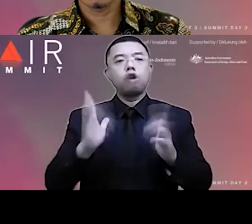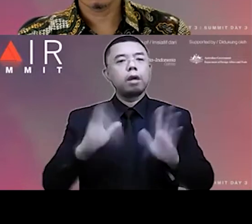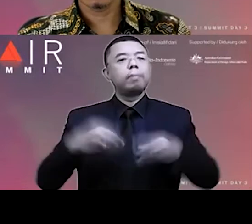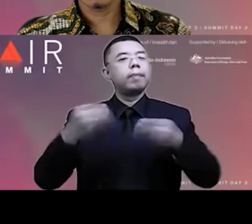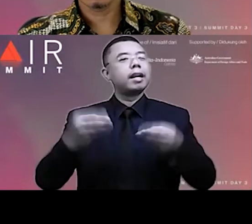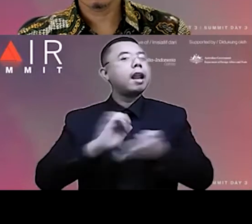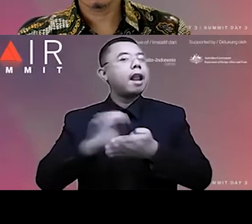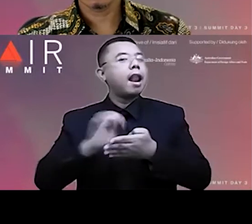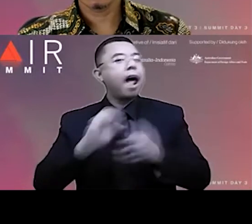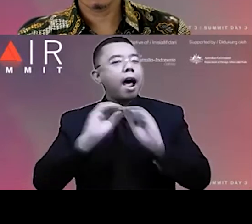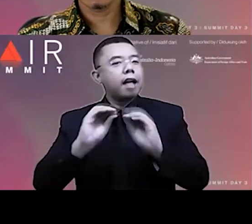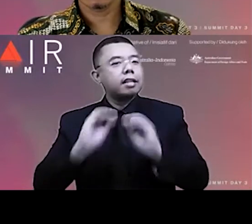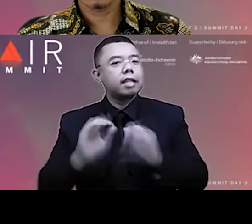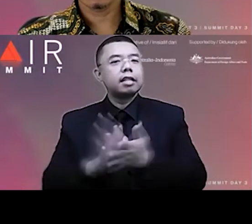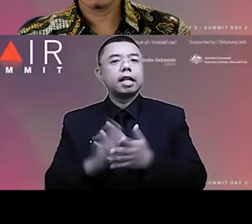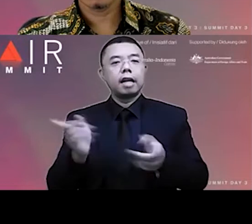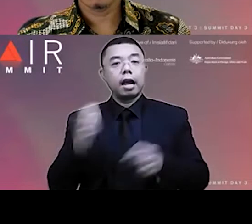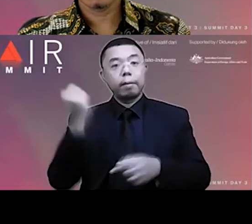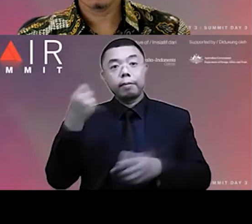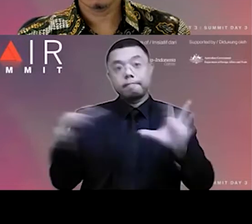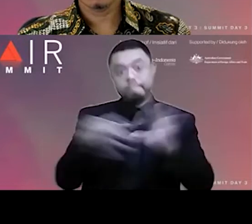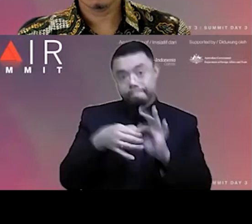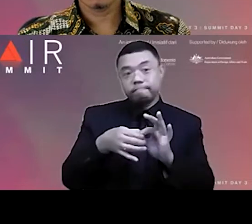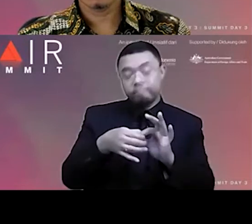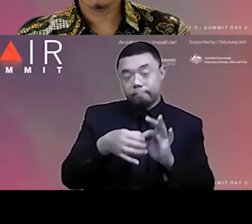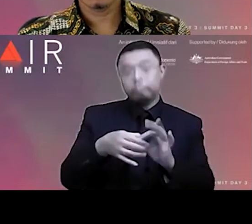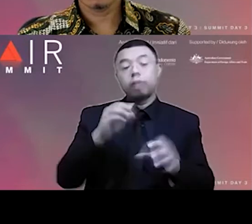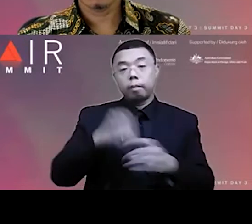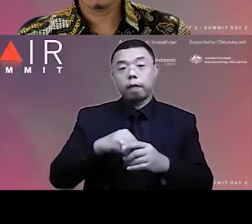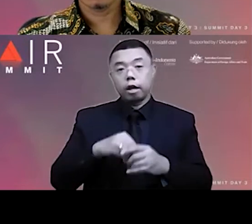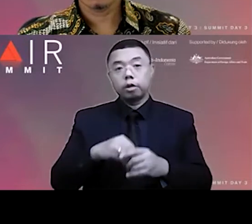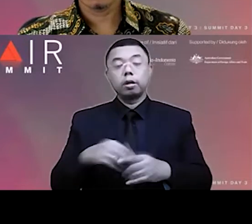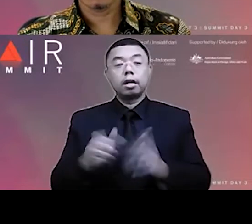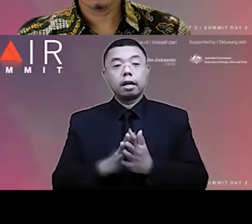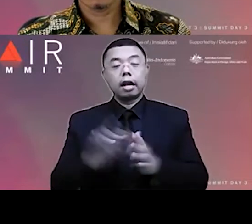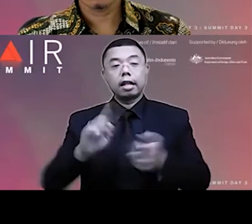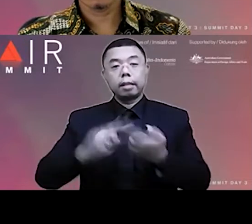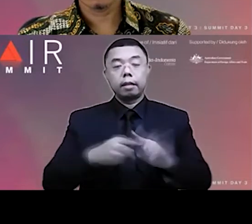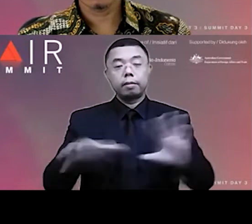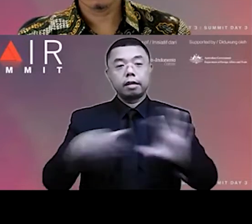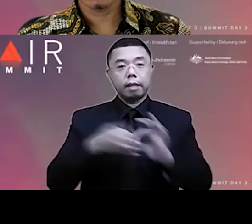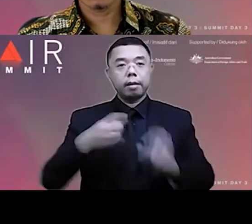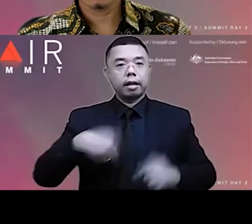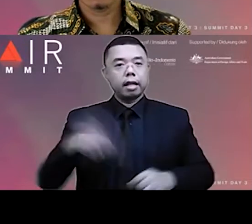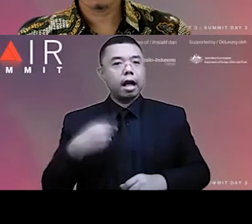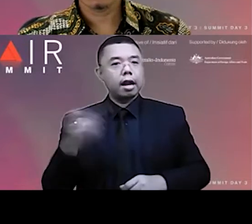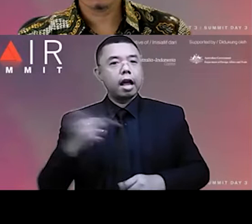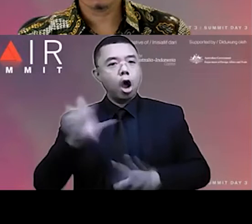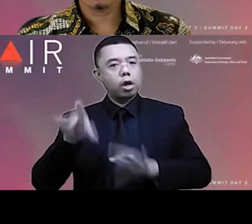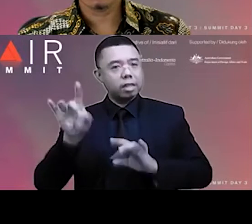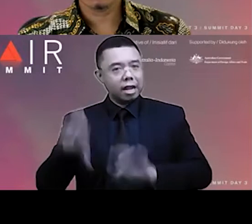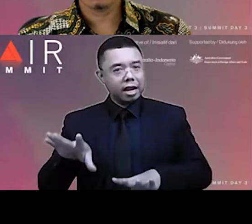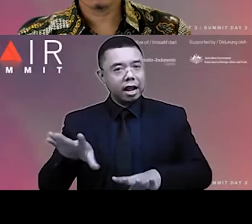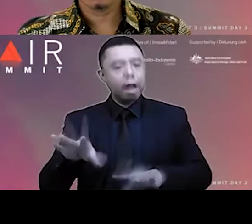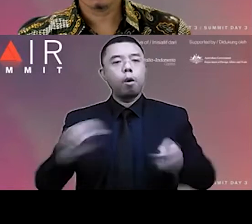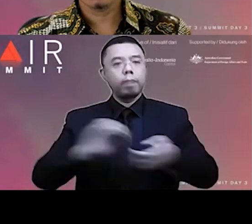also one of our strongest partners also from Australia. We work with institutions, we work with government to provide